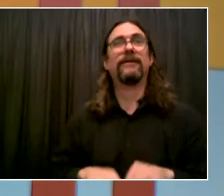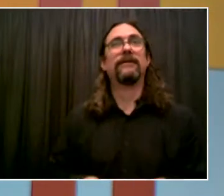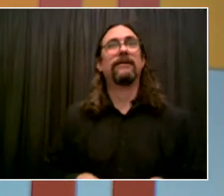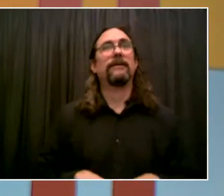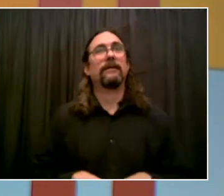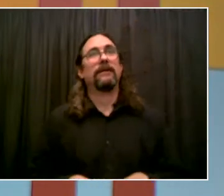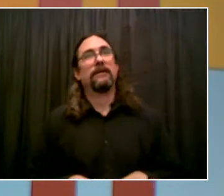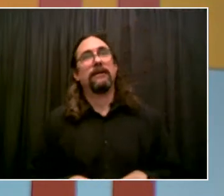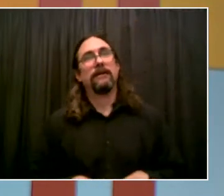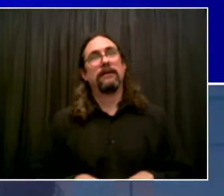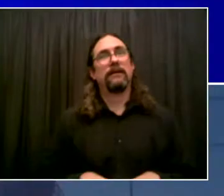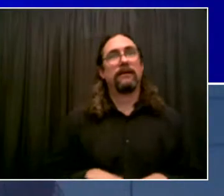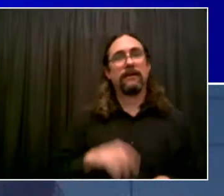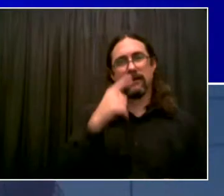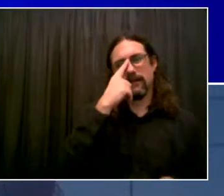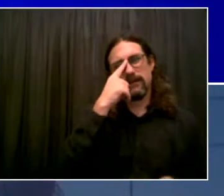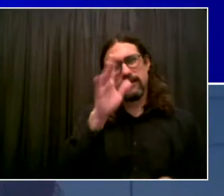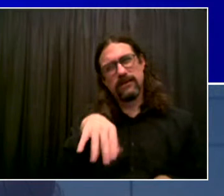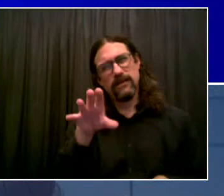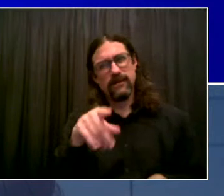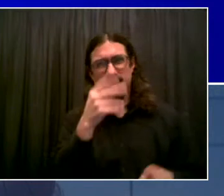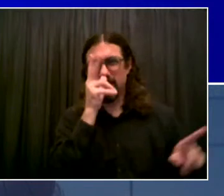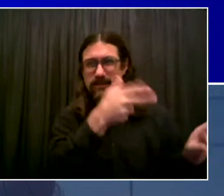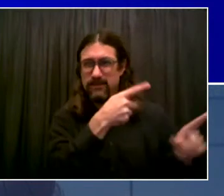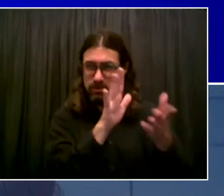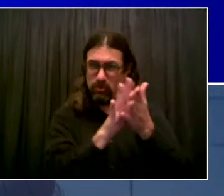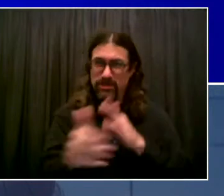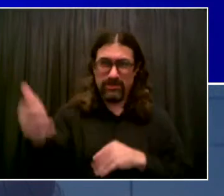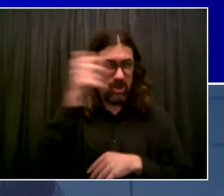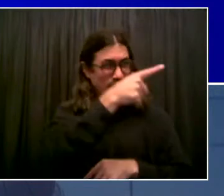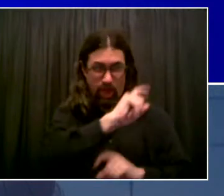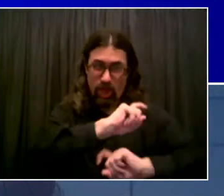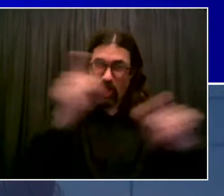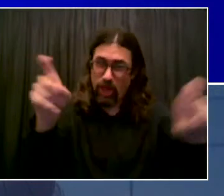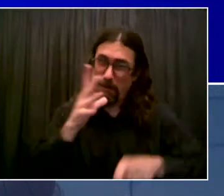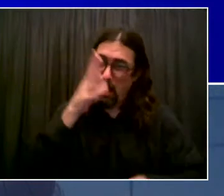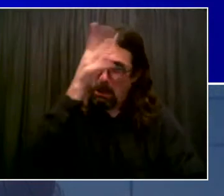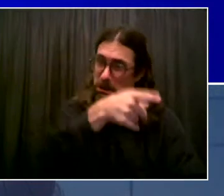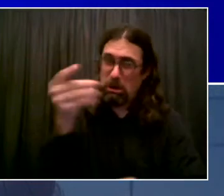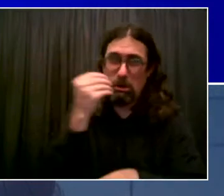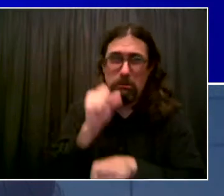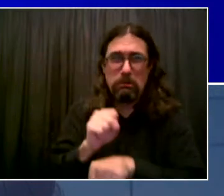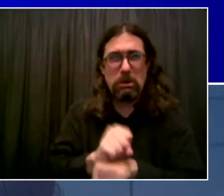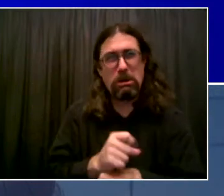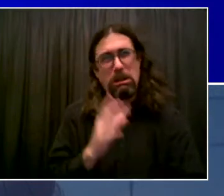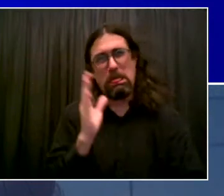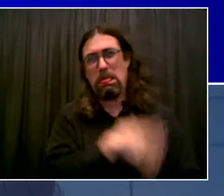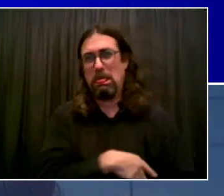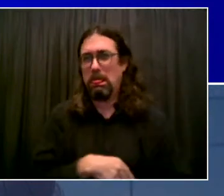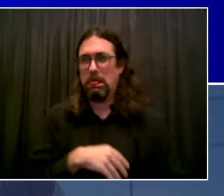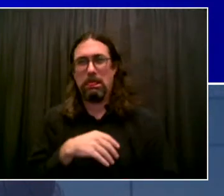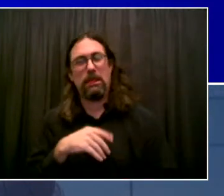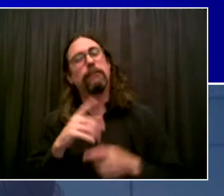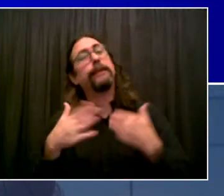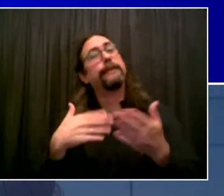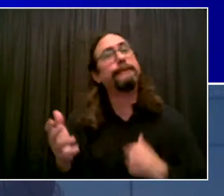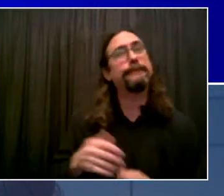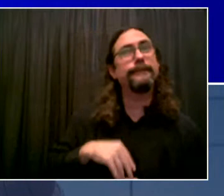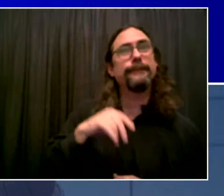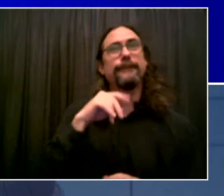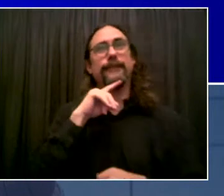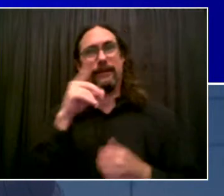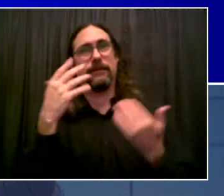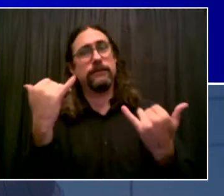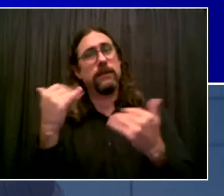over the city run by the City of New York. This is something we brought into being early in the administration to make after-school much